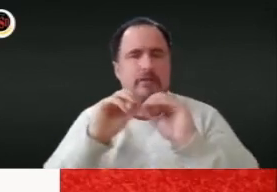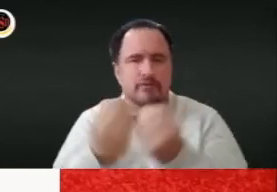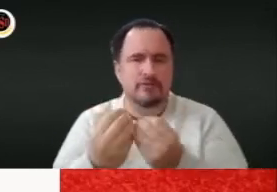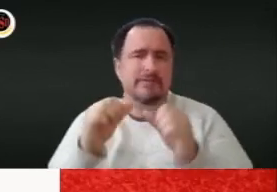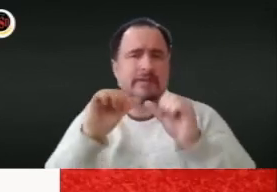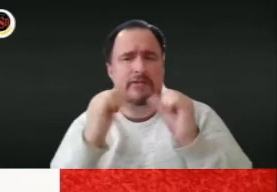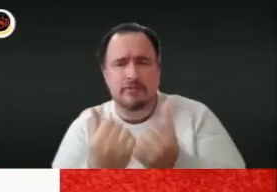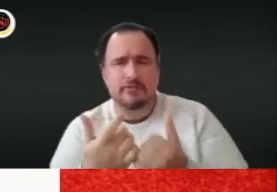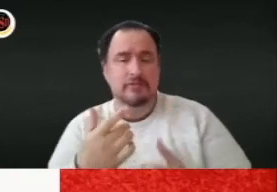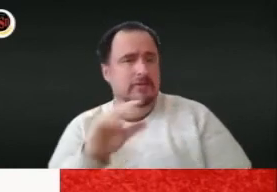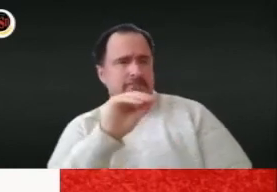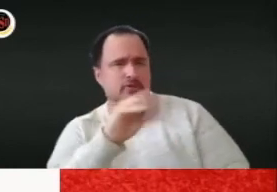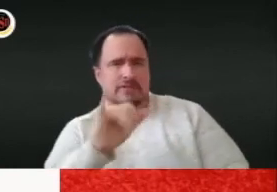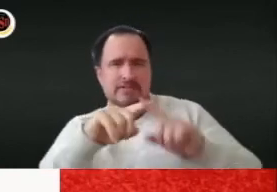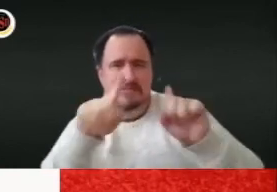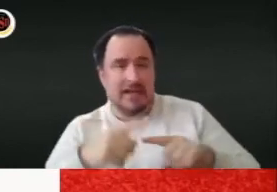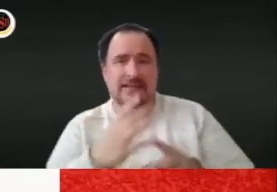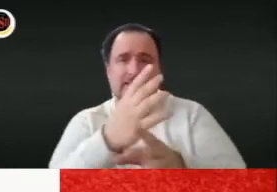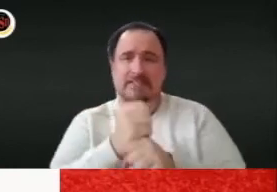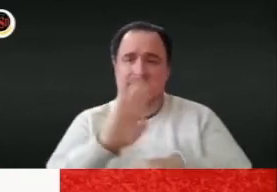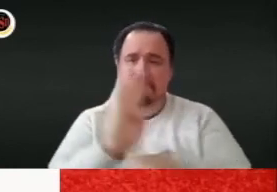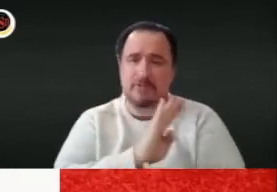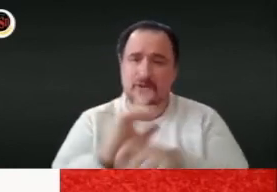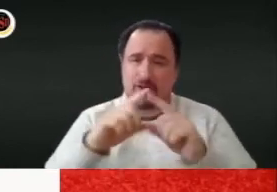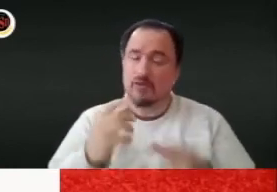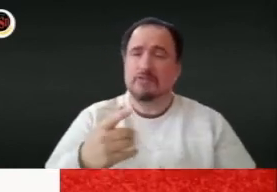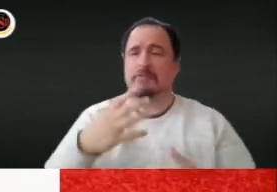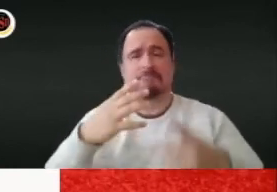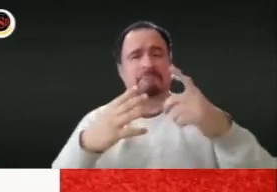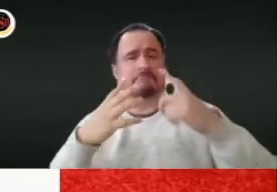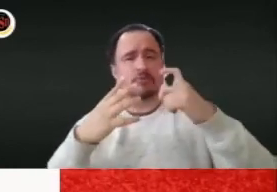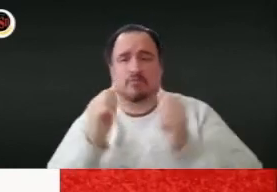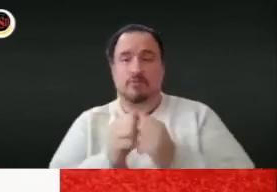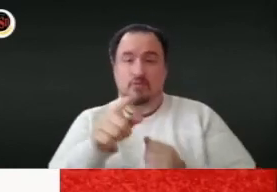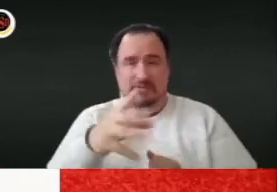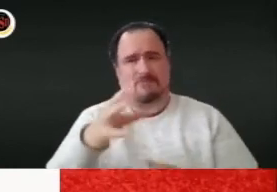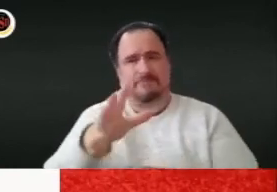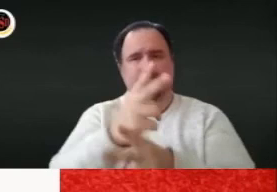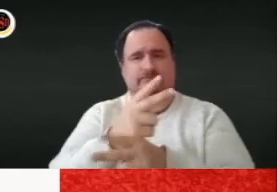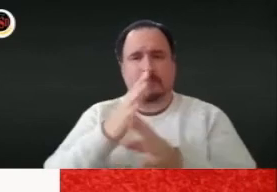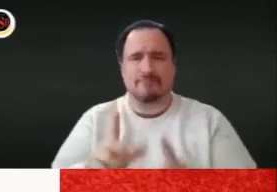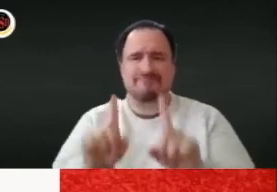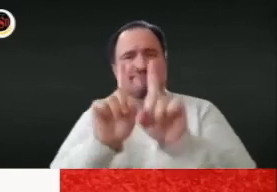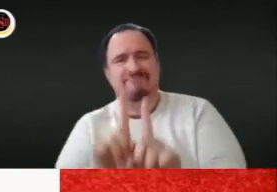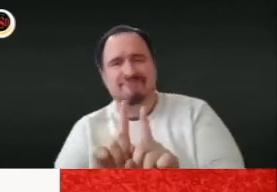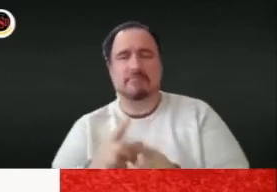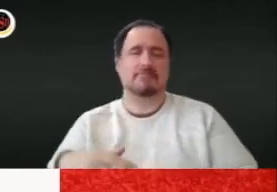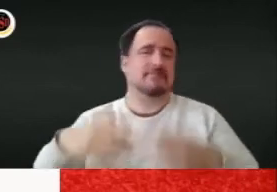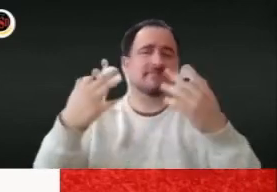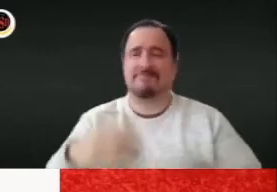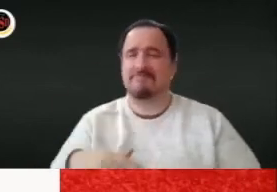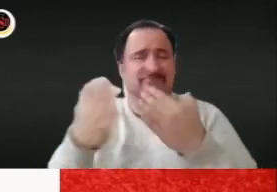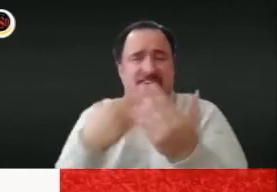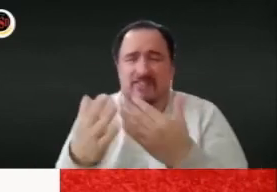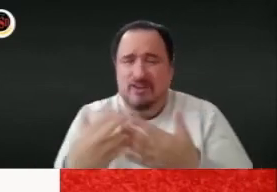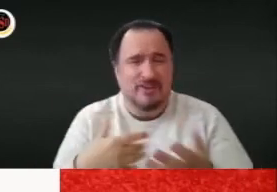the organization, the agency. Take pictures of the sign, get a business card, take a picture with your supervisor